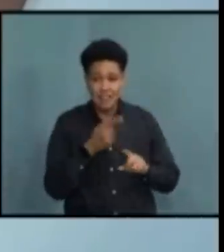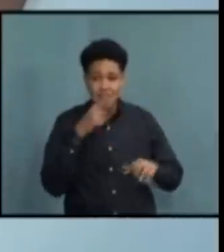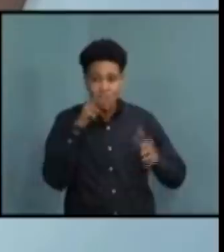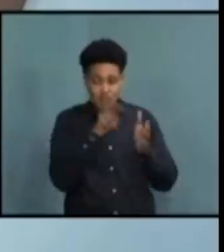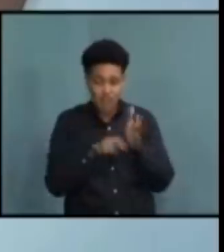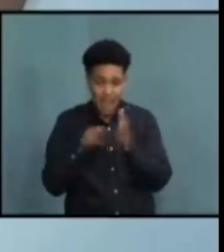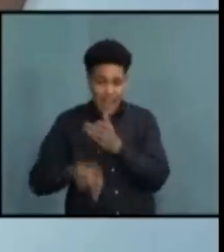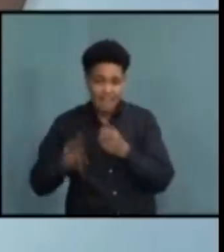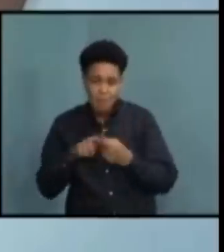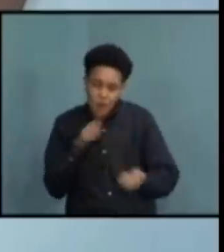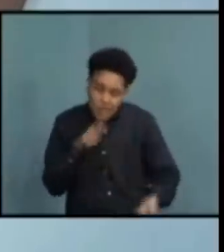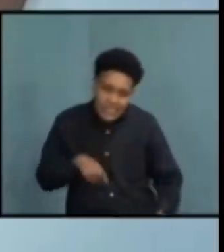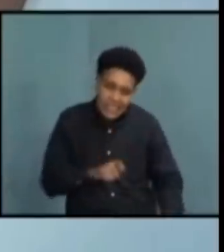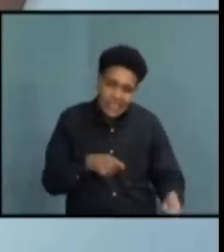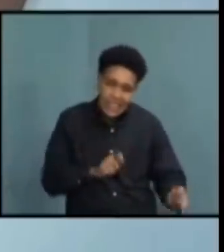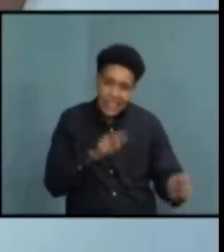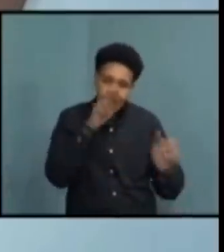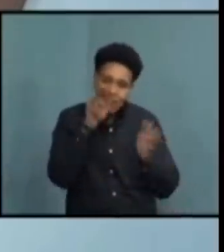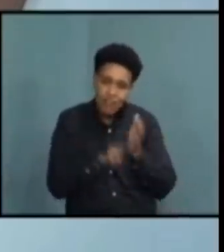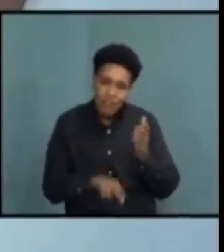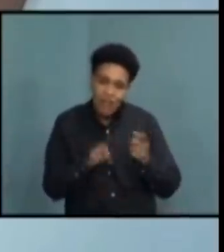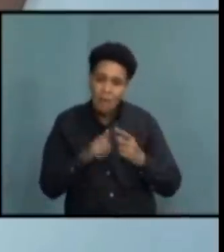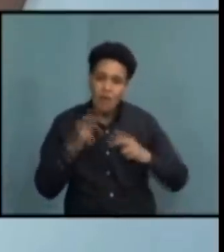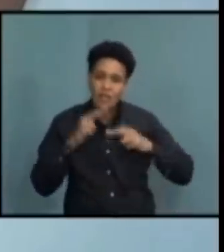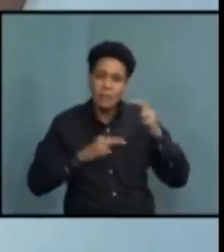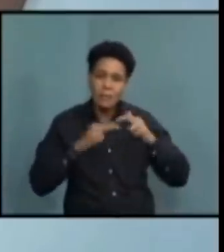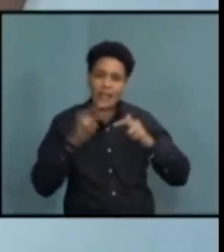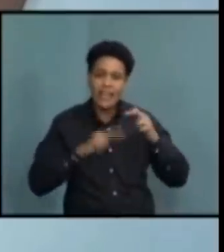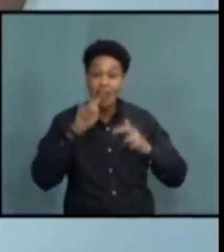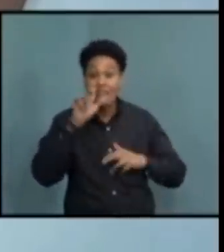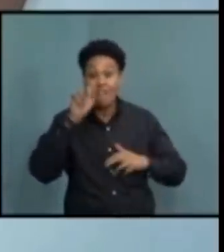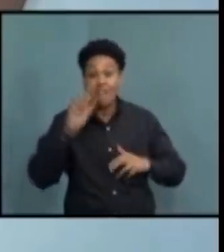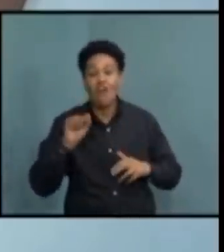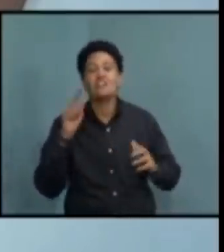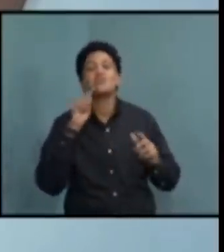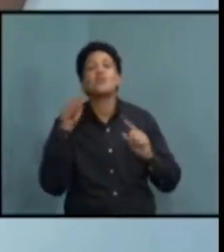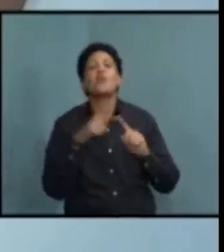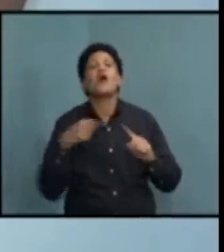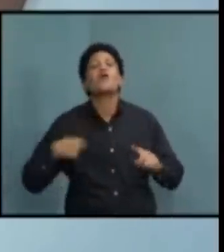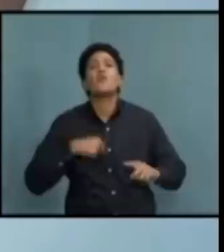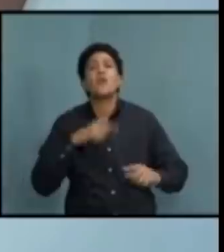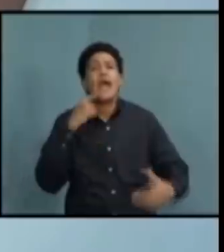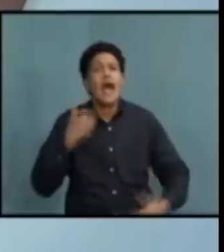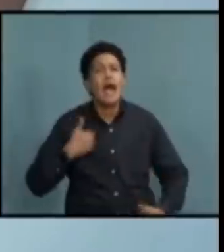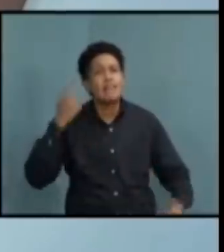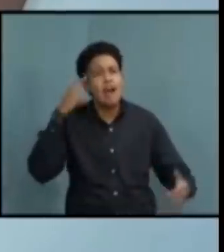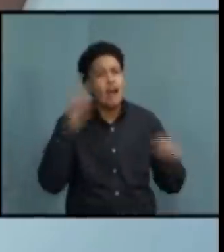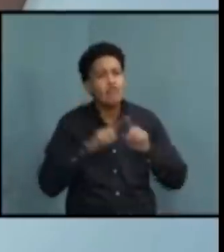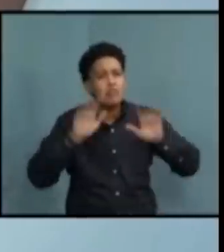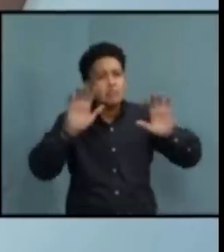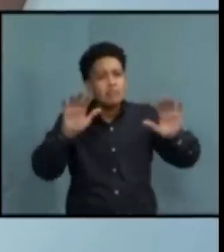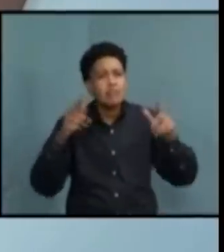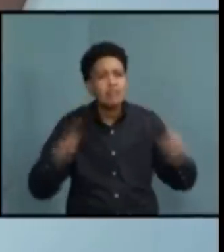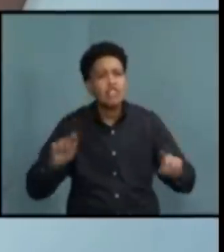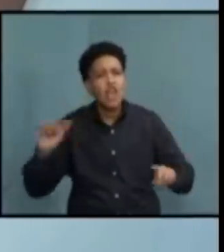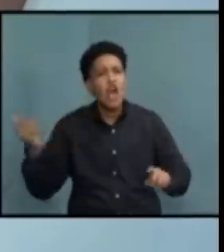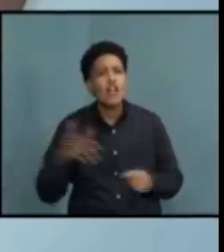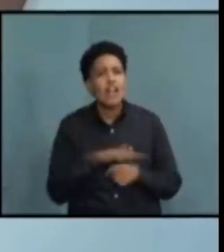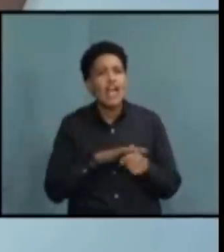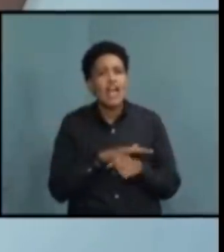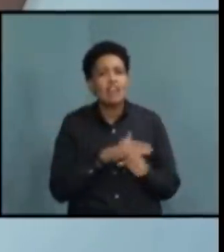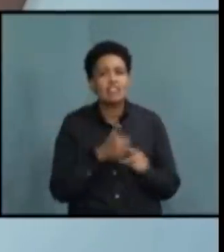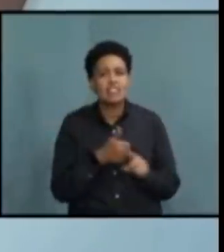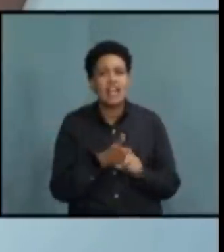graves and the digging of the graves and the building of the vaults once we have agreed. Mr. McKenzie